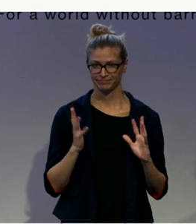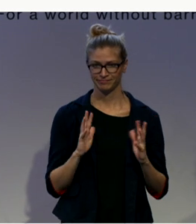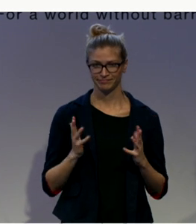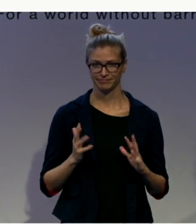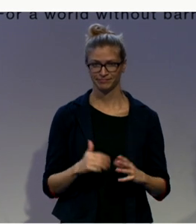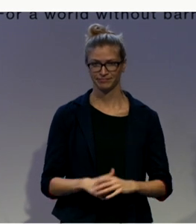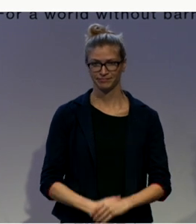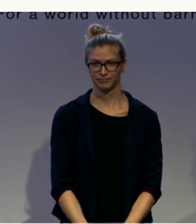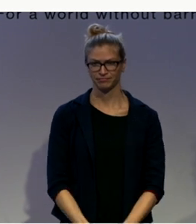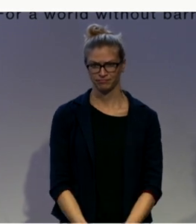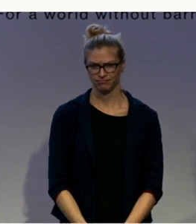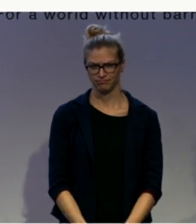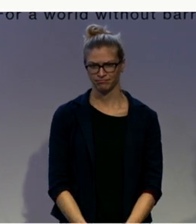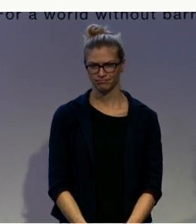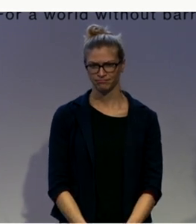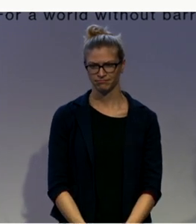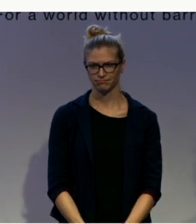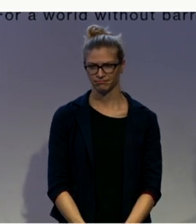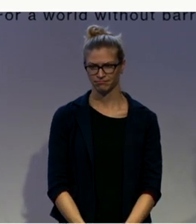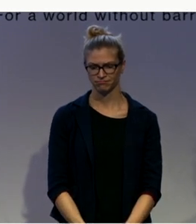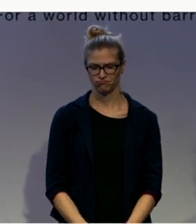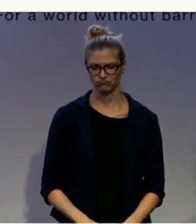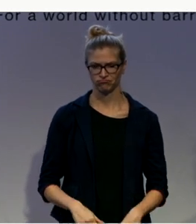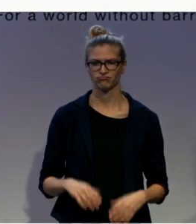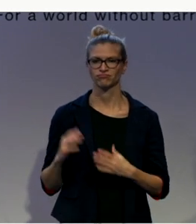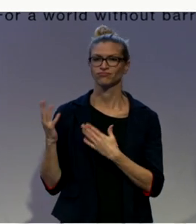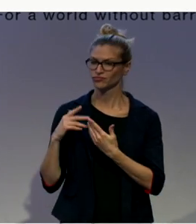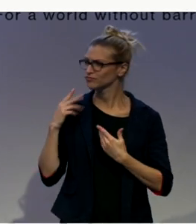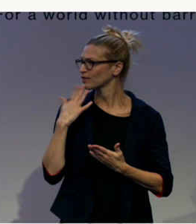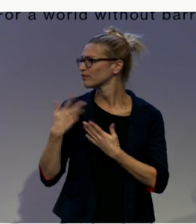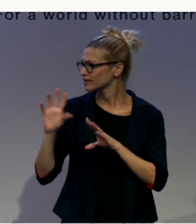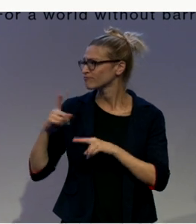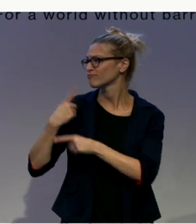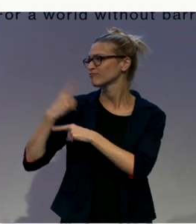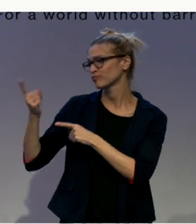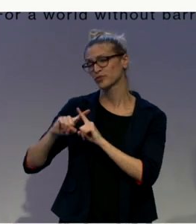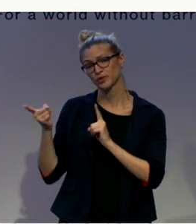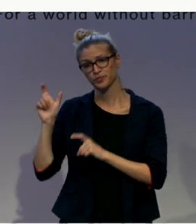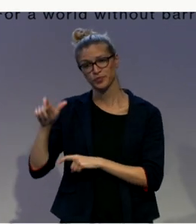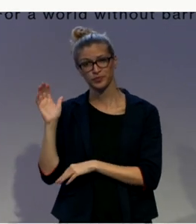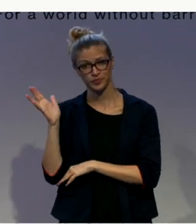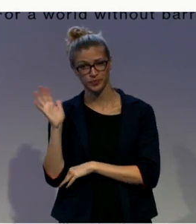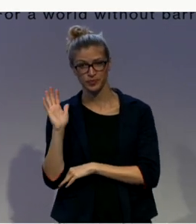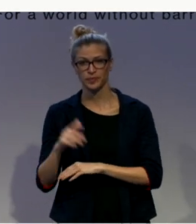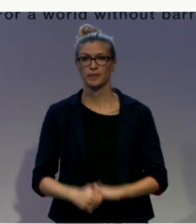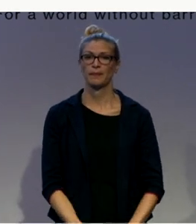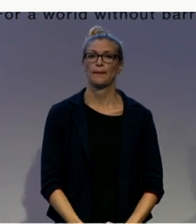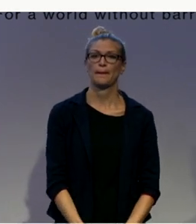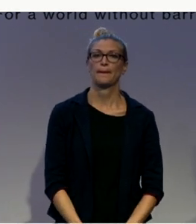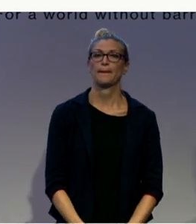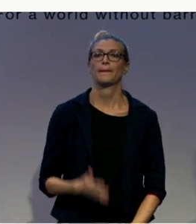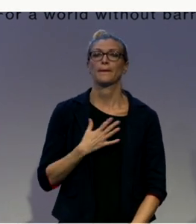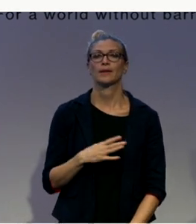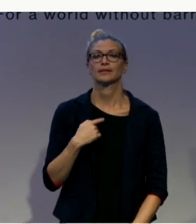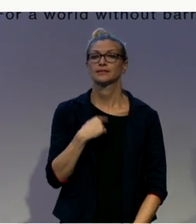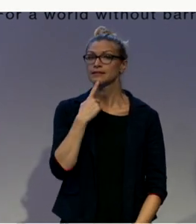We thank you both. Great cooperation. Thank you. Now I would like to give the turn